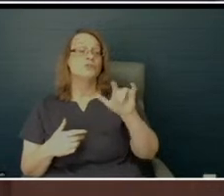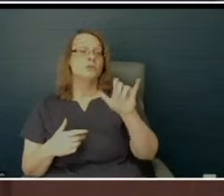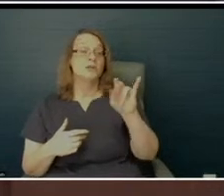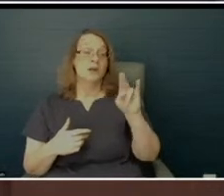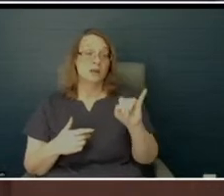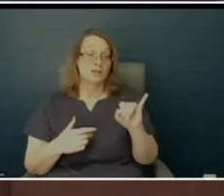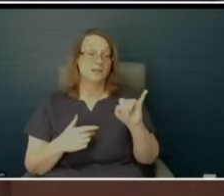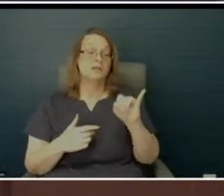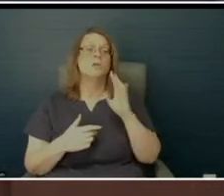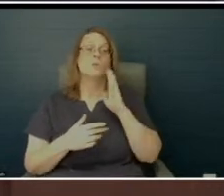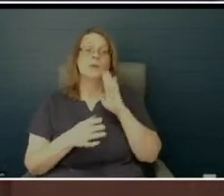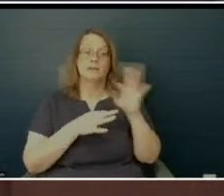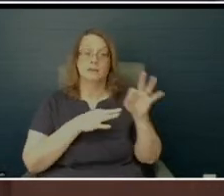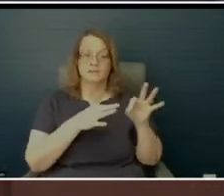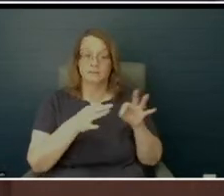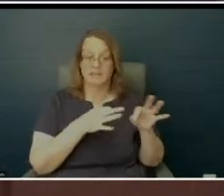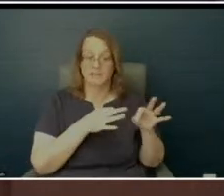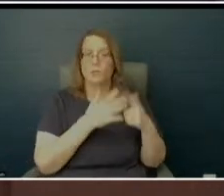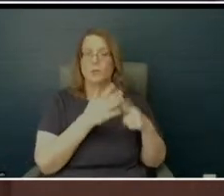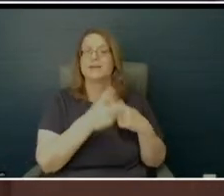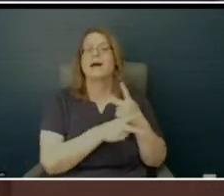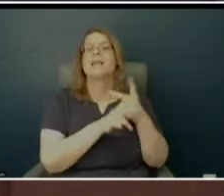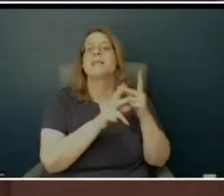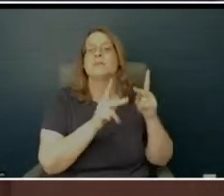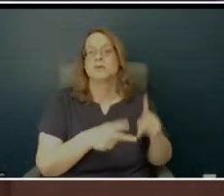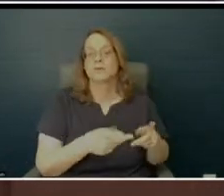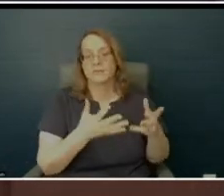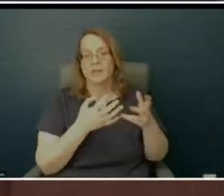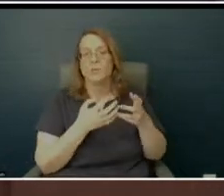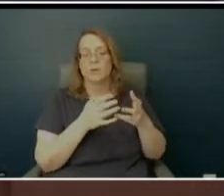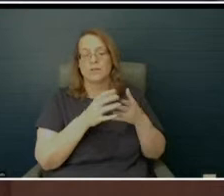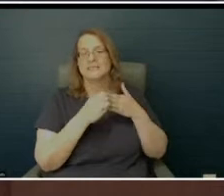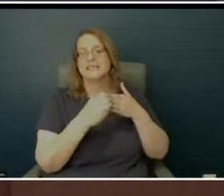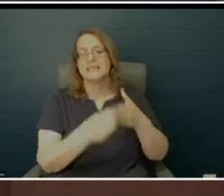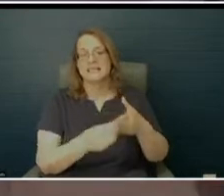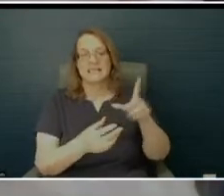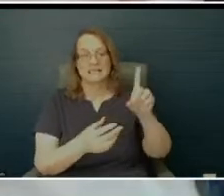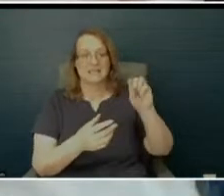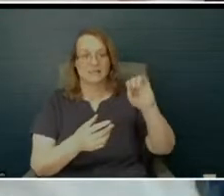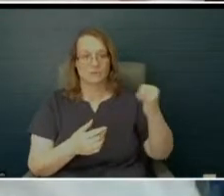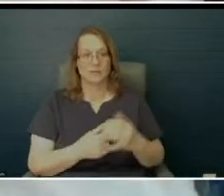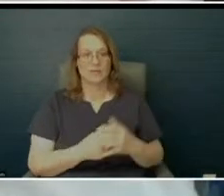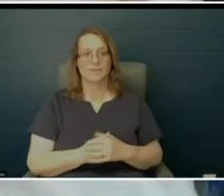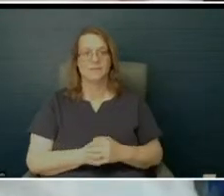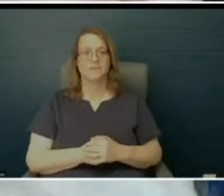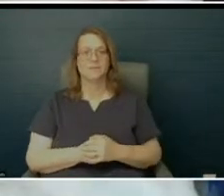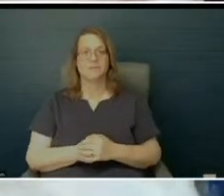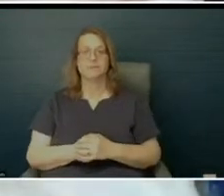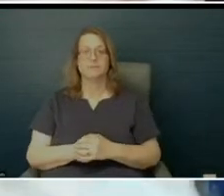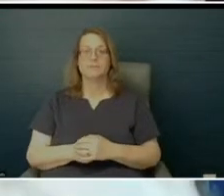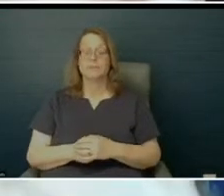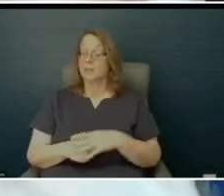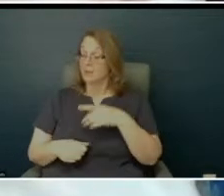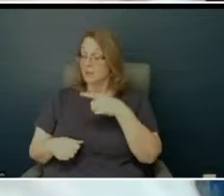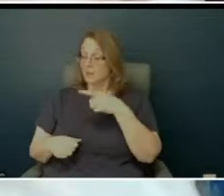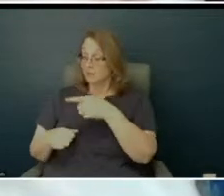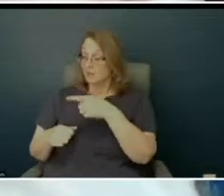and the president wanted at the top of justice. I don't remember ever recommending to anybody that